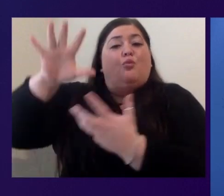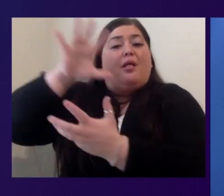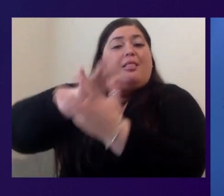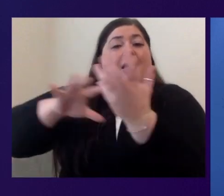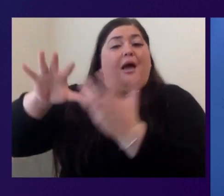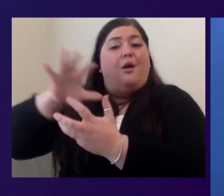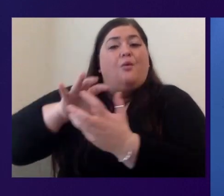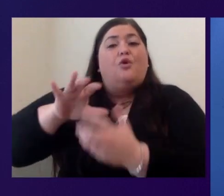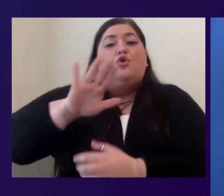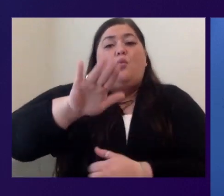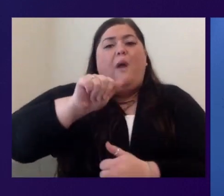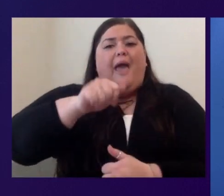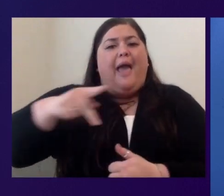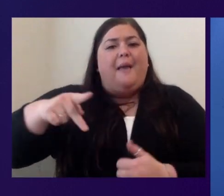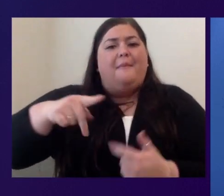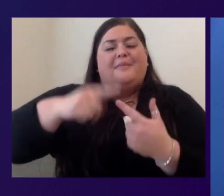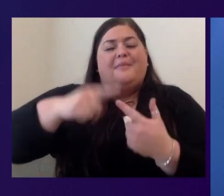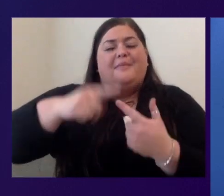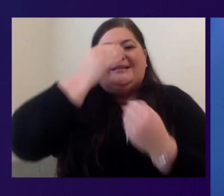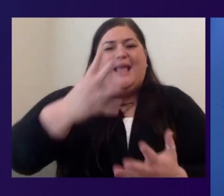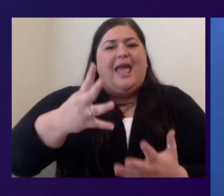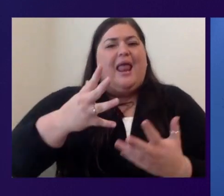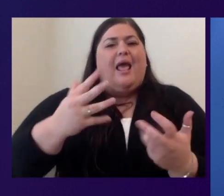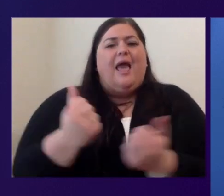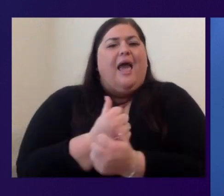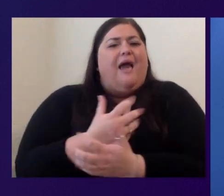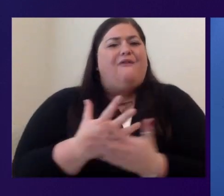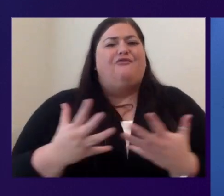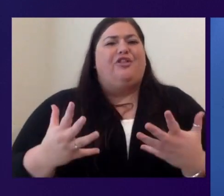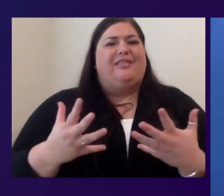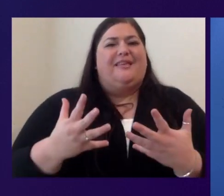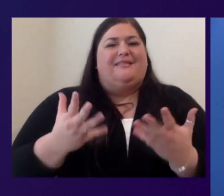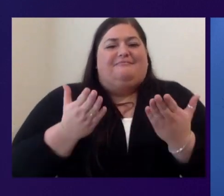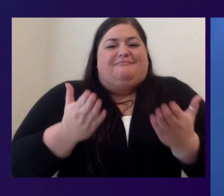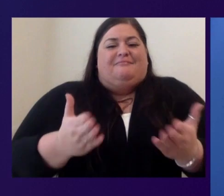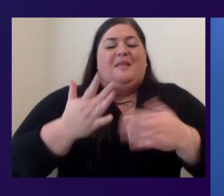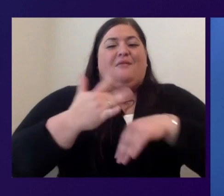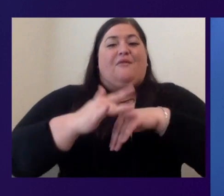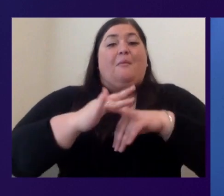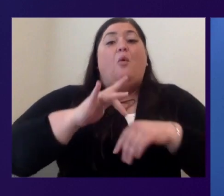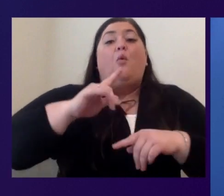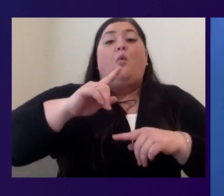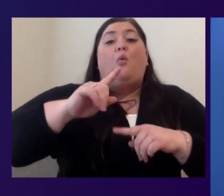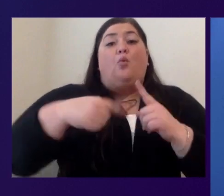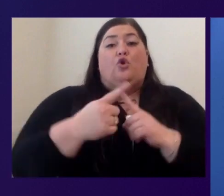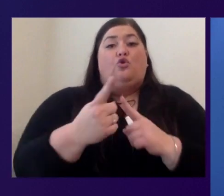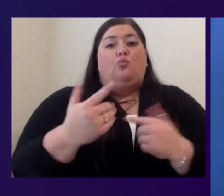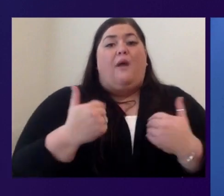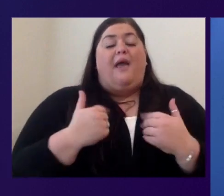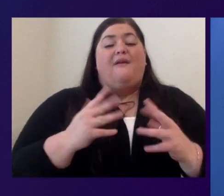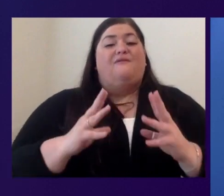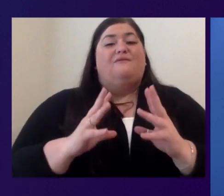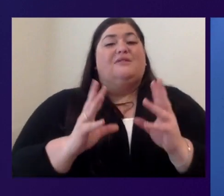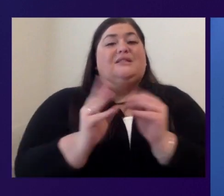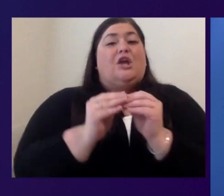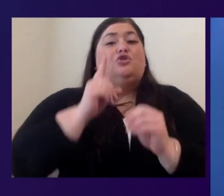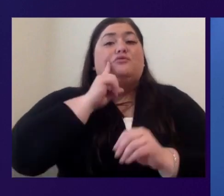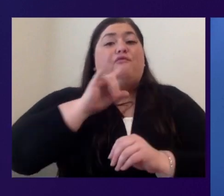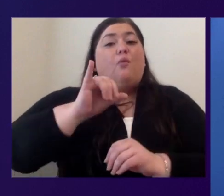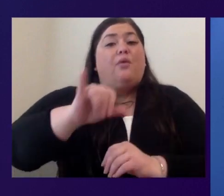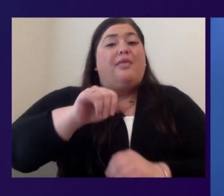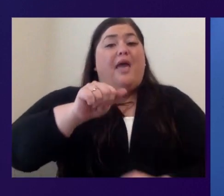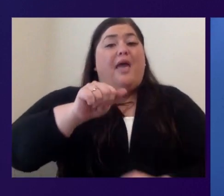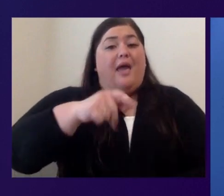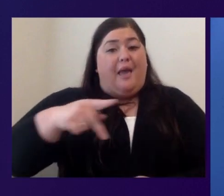app, and your data is all hosted in AWS Cloud. And when your end user are requesting a session for that application, they just have to bring a device, open